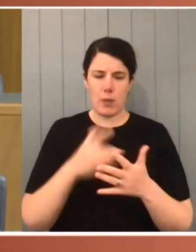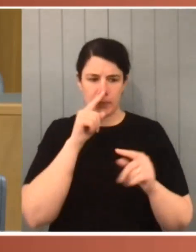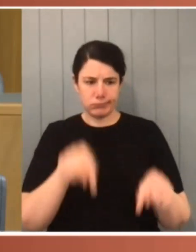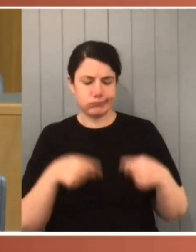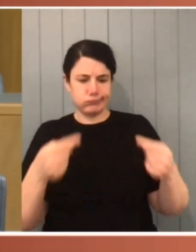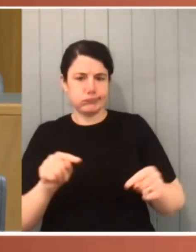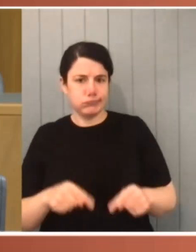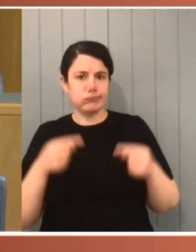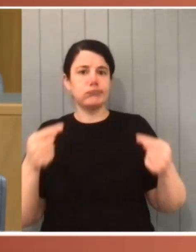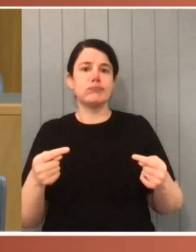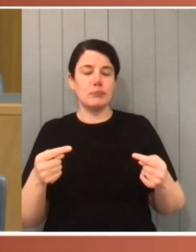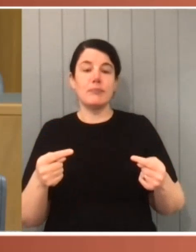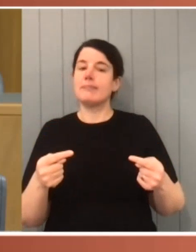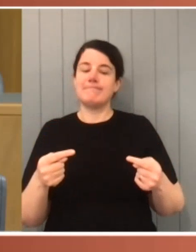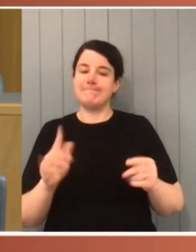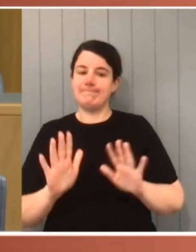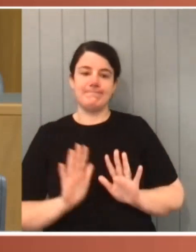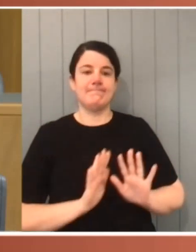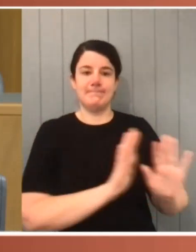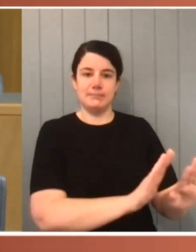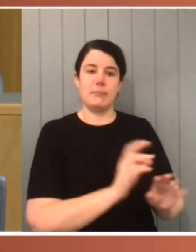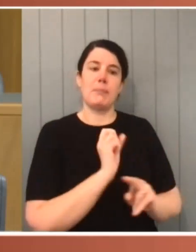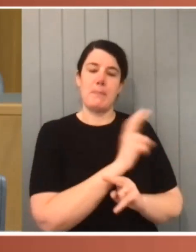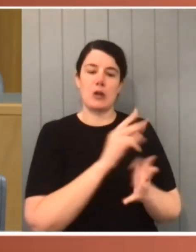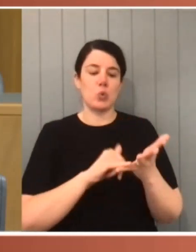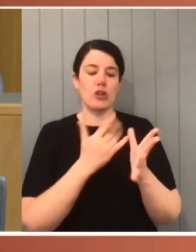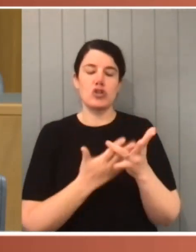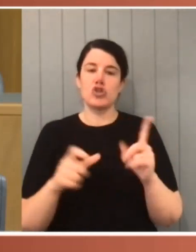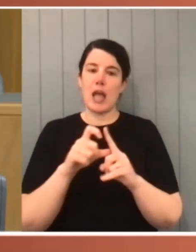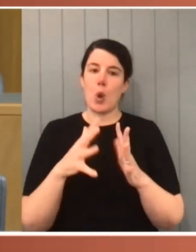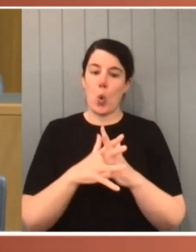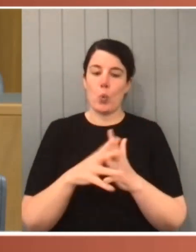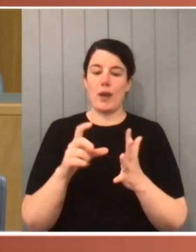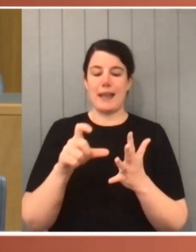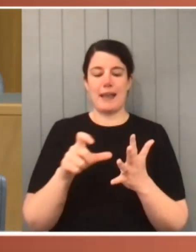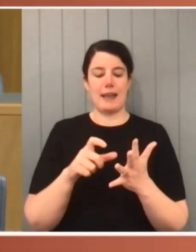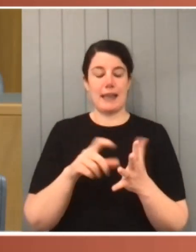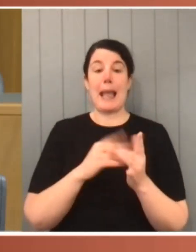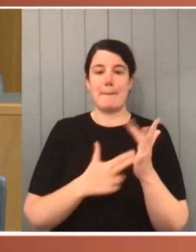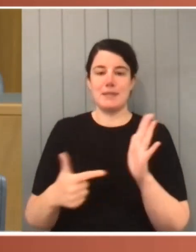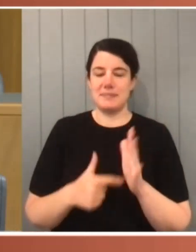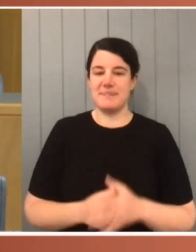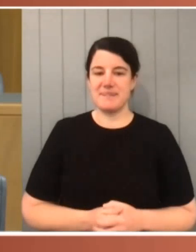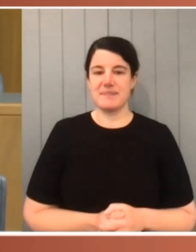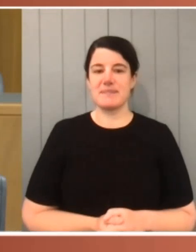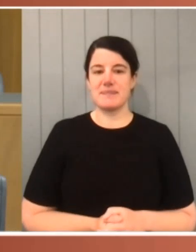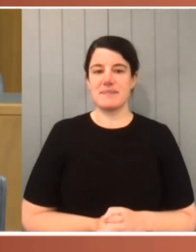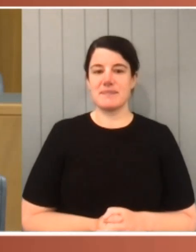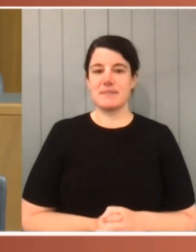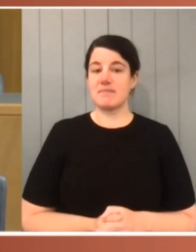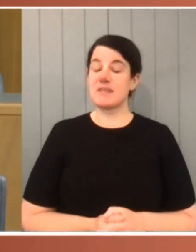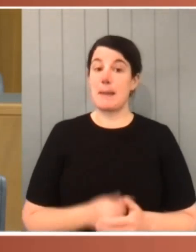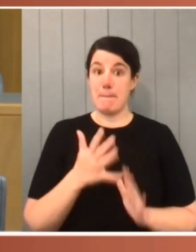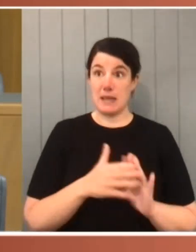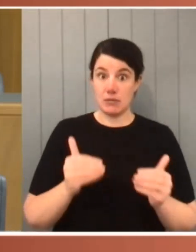subsequently referred back to the shadow cabinet by the Liberal leader, John Hewson, for it to not see the light of